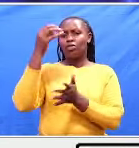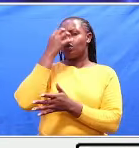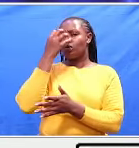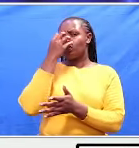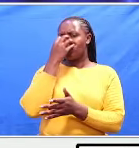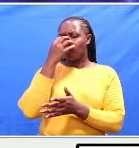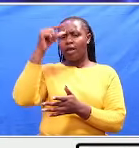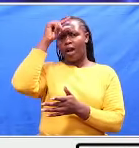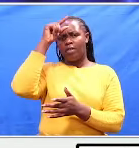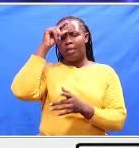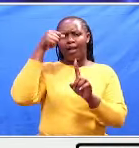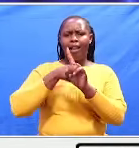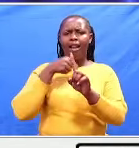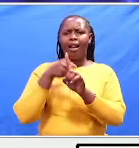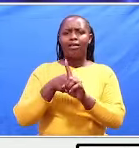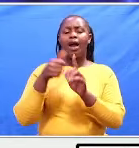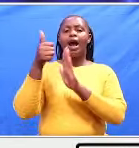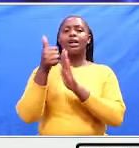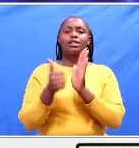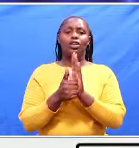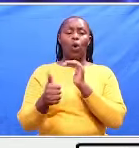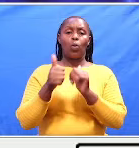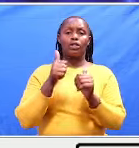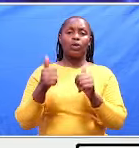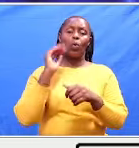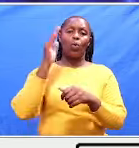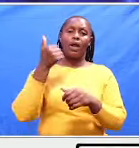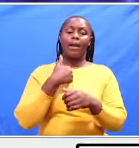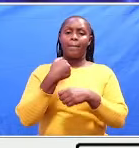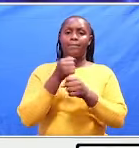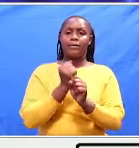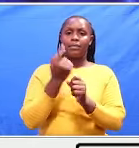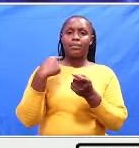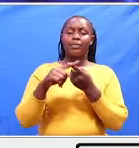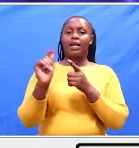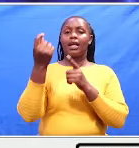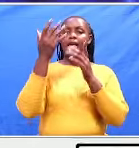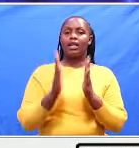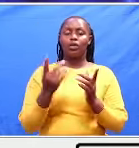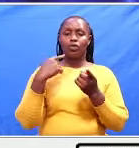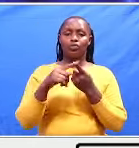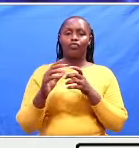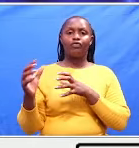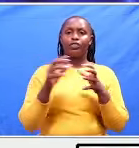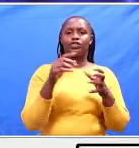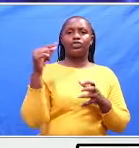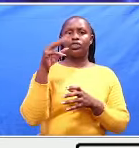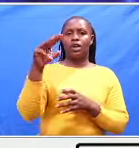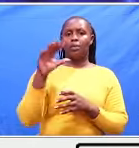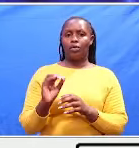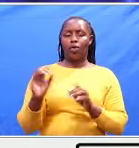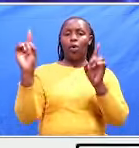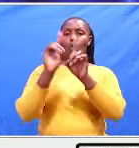sinister agenda that could harm Kenyan farmers and pave the way for GMO industries. In a blistering attack, opposition figures